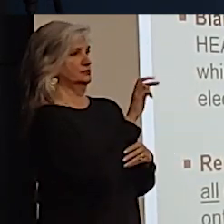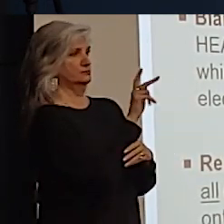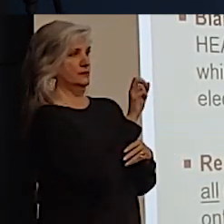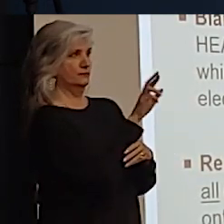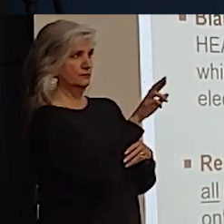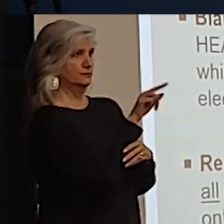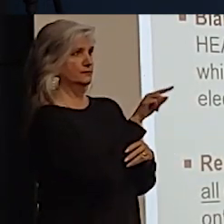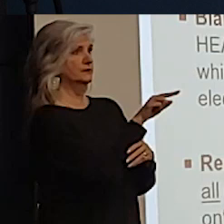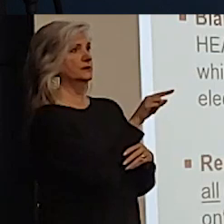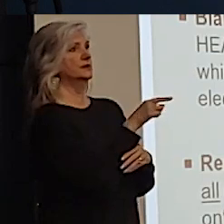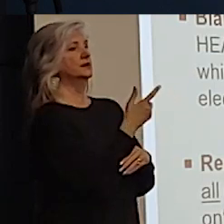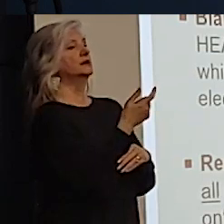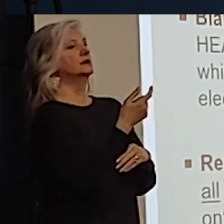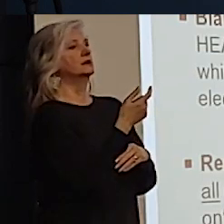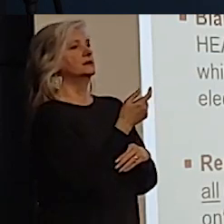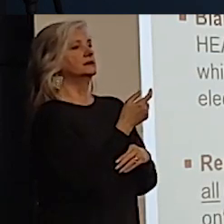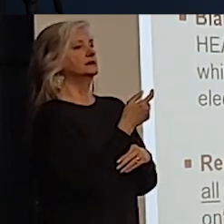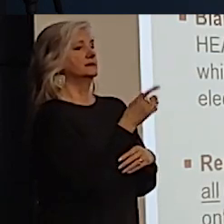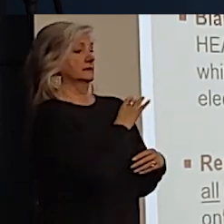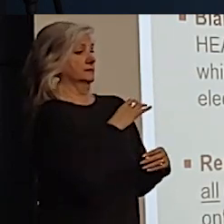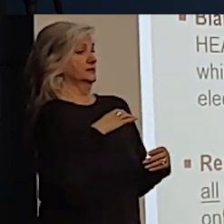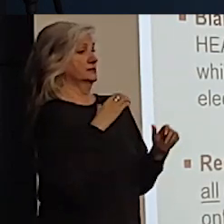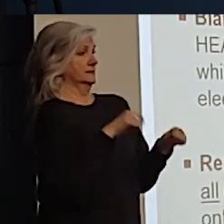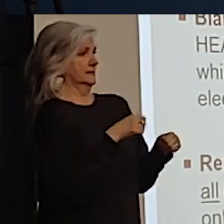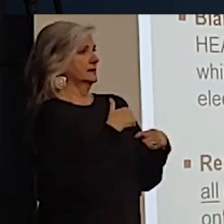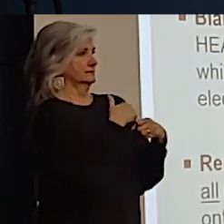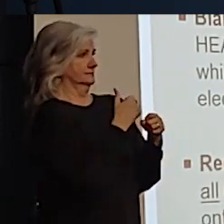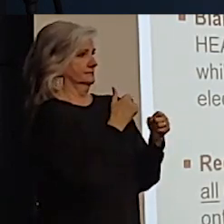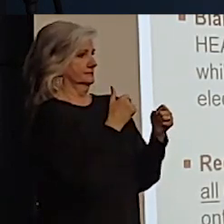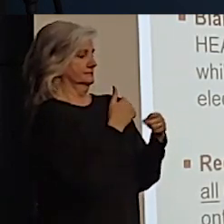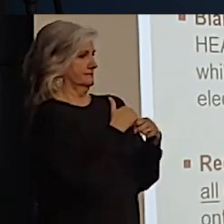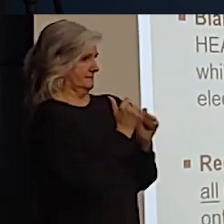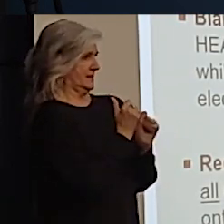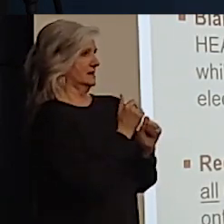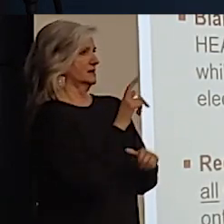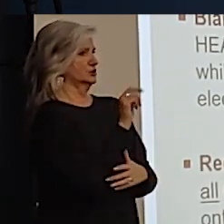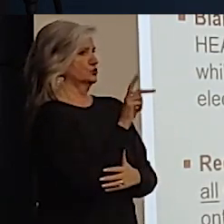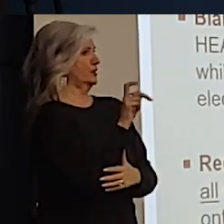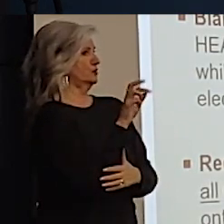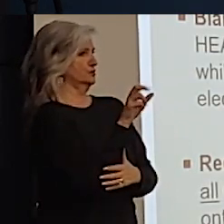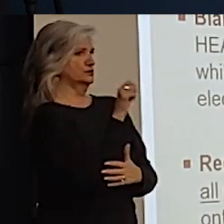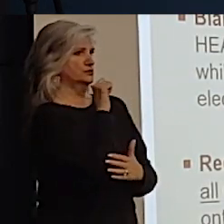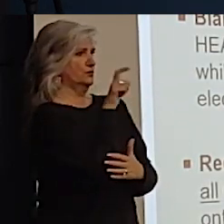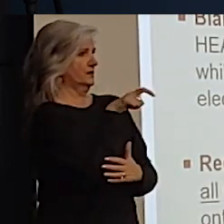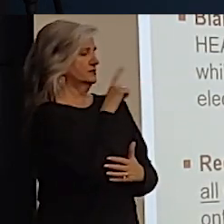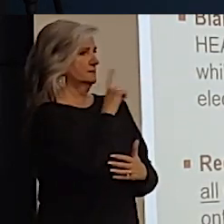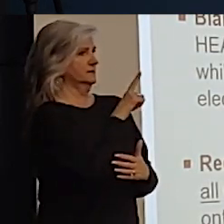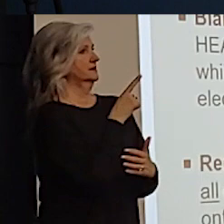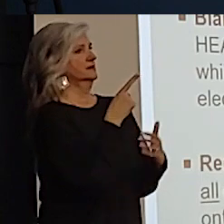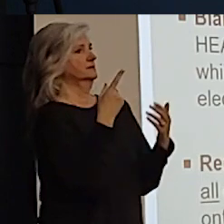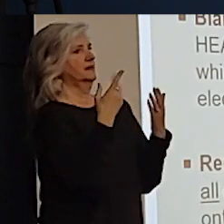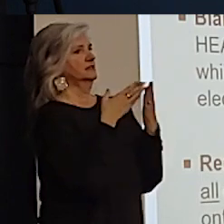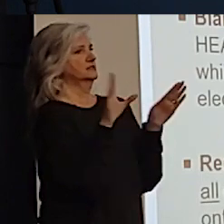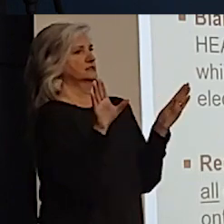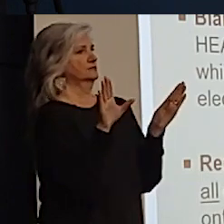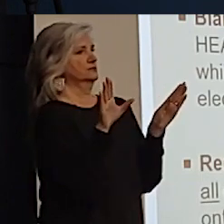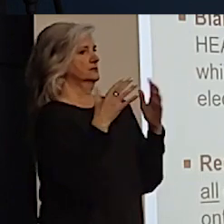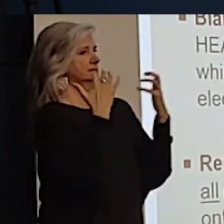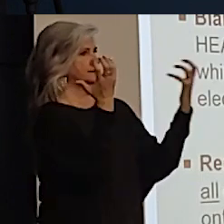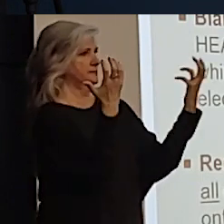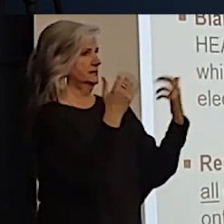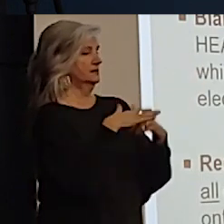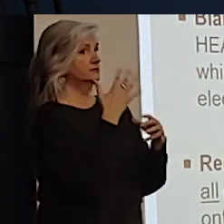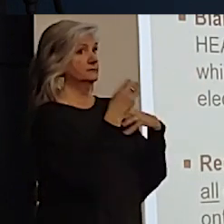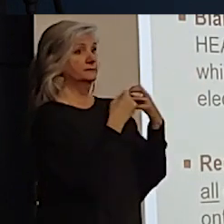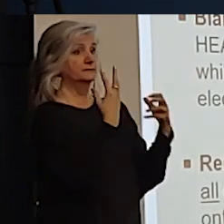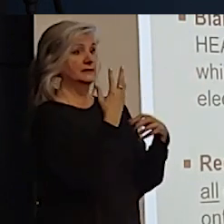tracker, the commission can create trackers. They don't need to be created by the General Assembly. For years,